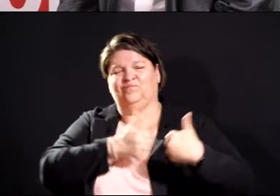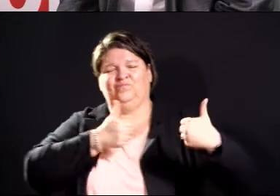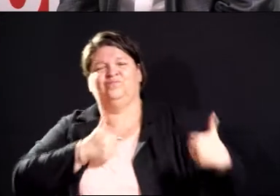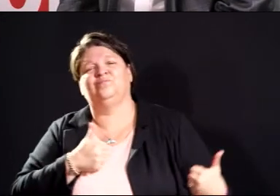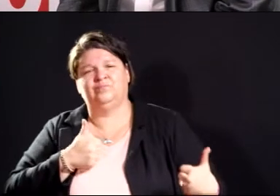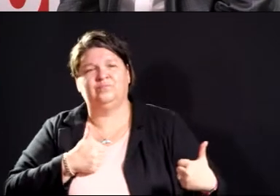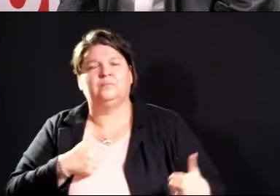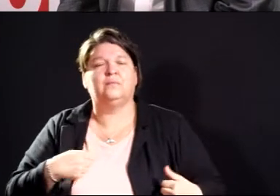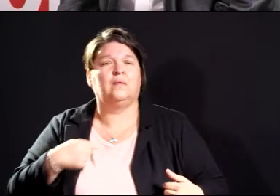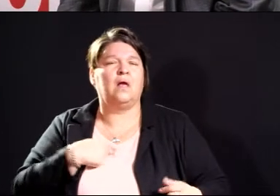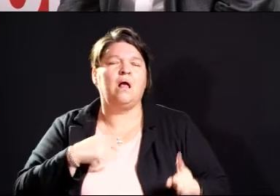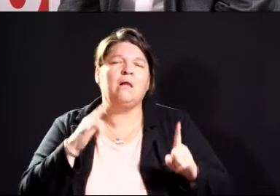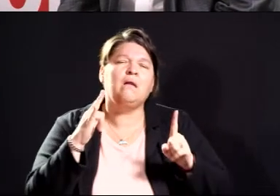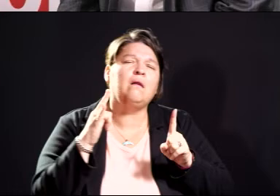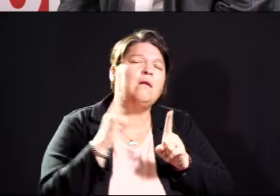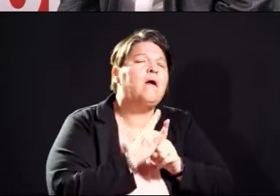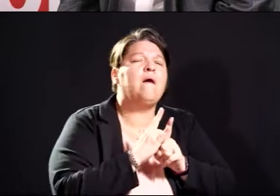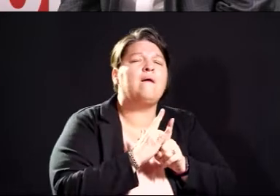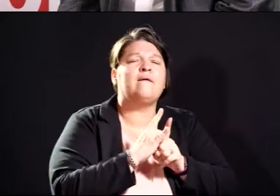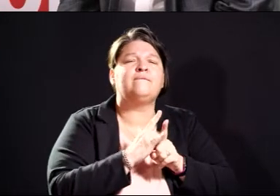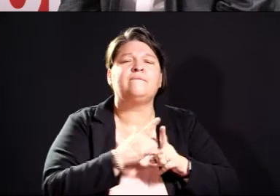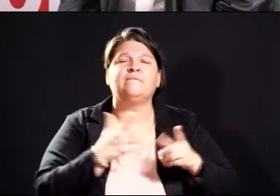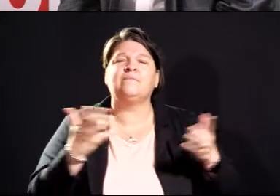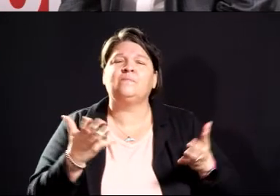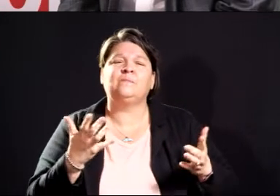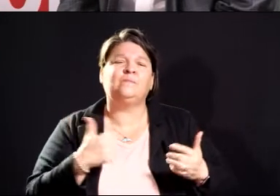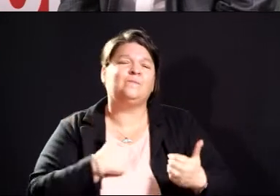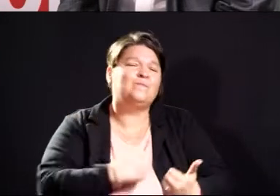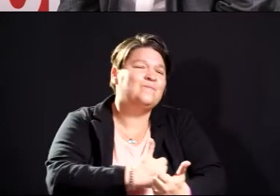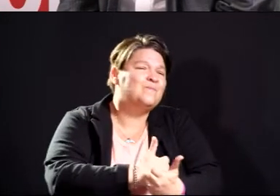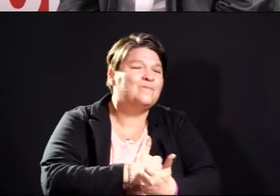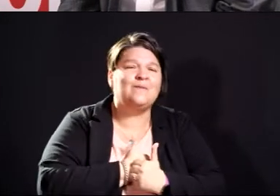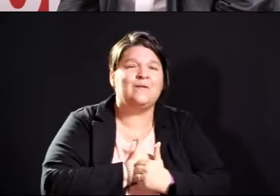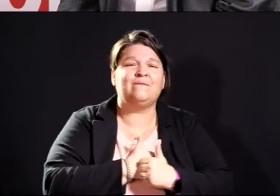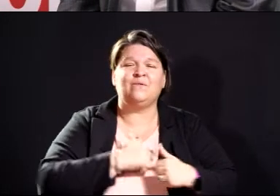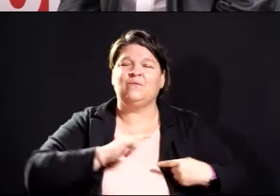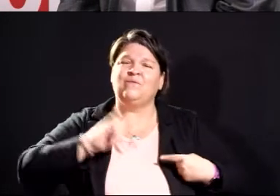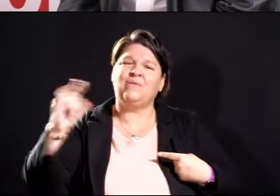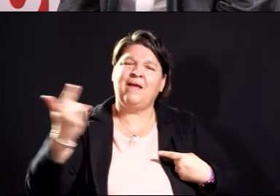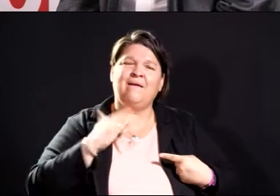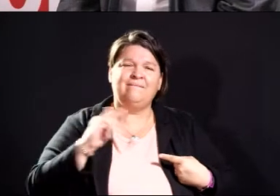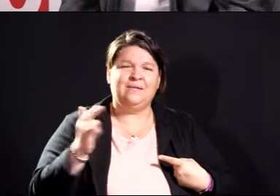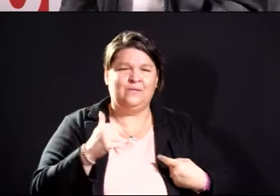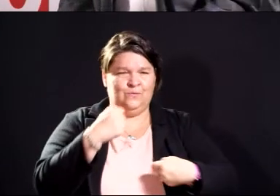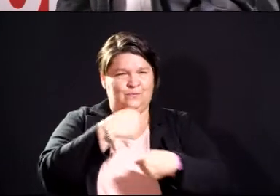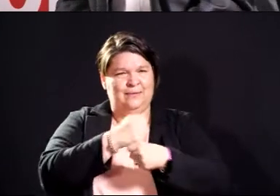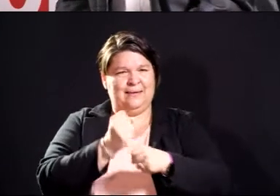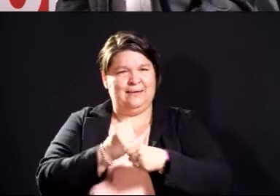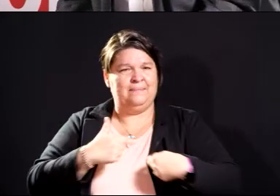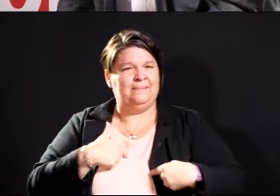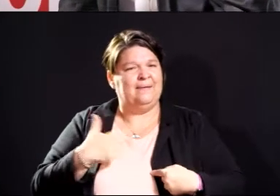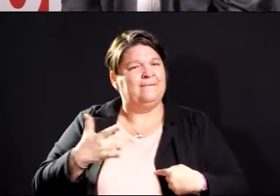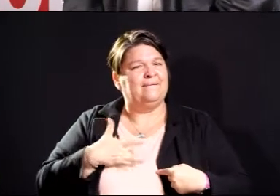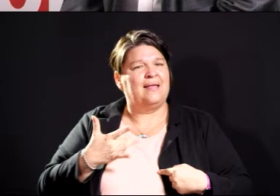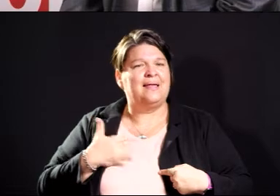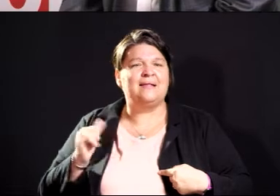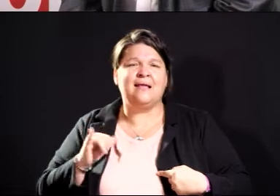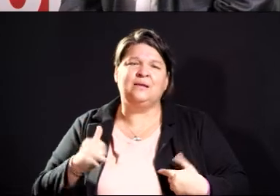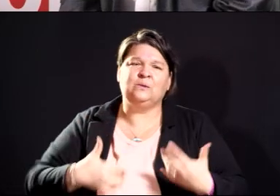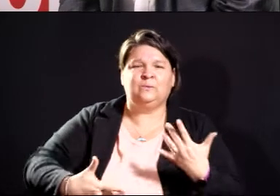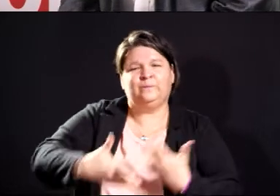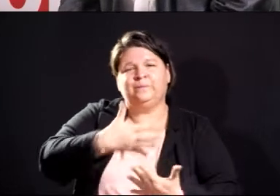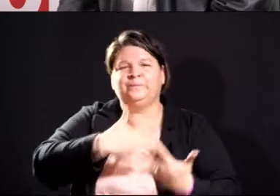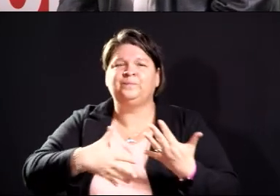said, travel creates a sense of community. Right. And it really does. And I, you know, three of our five kids live up in